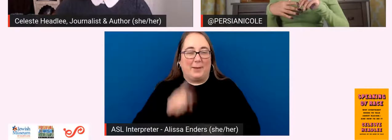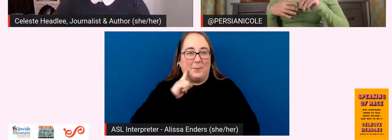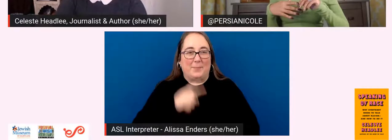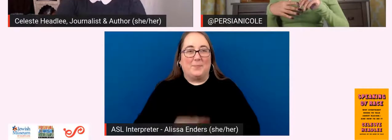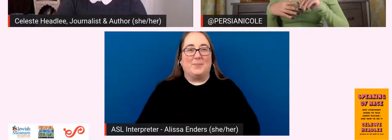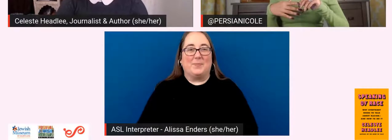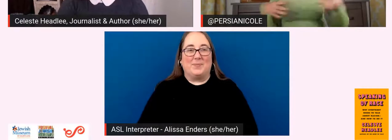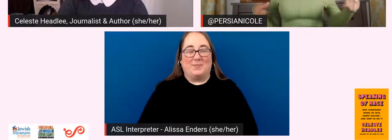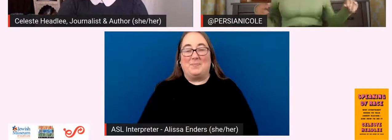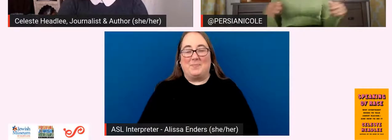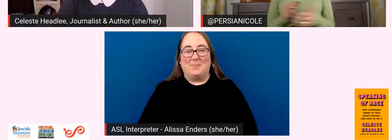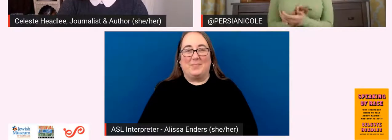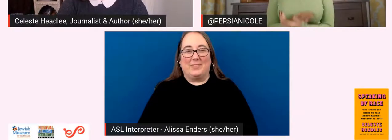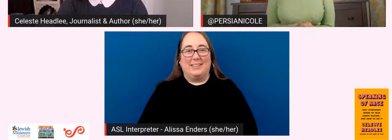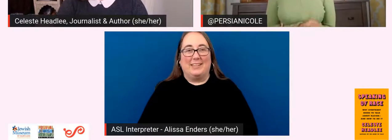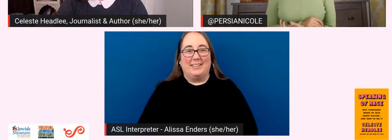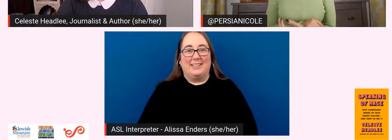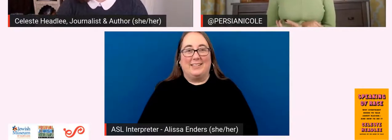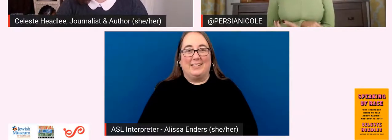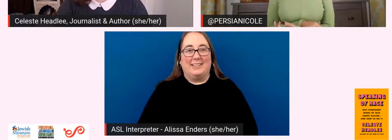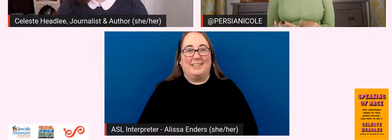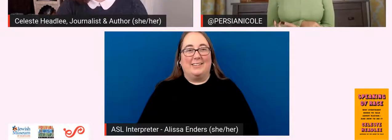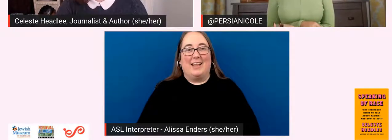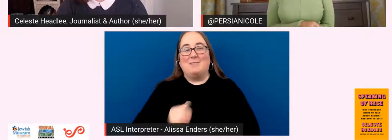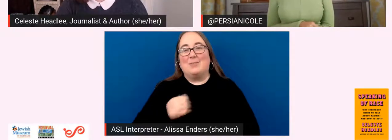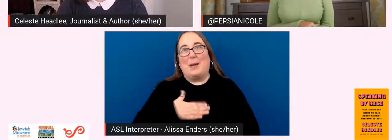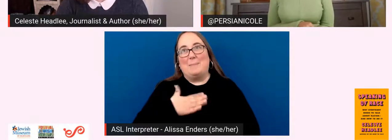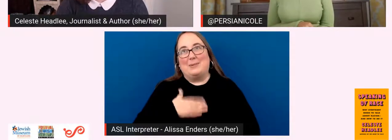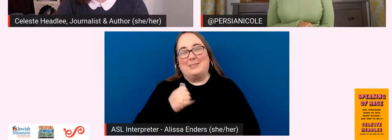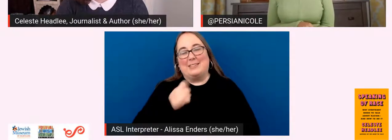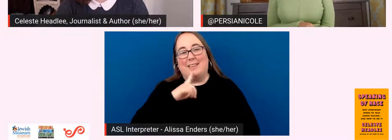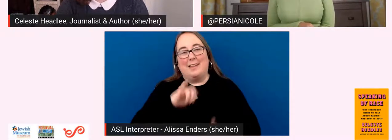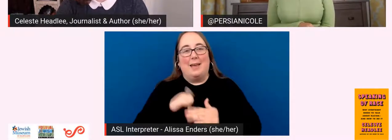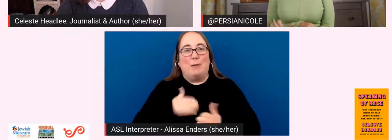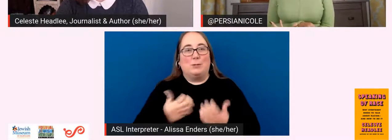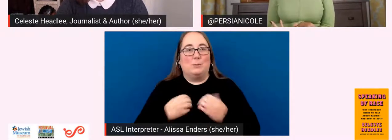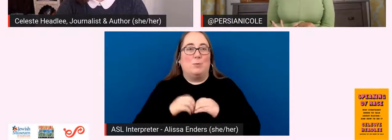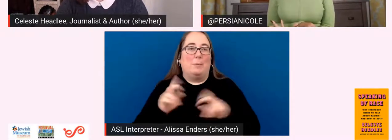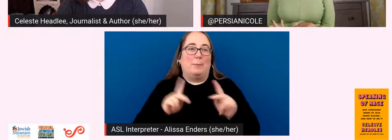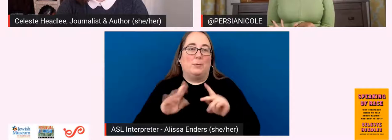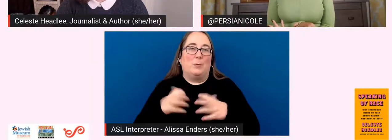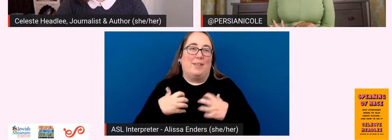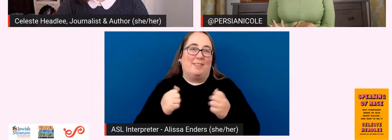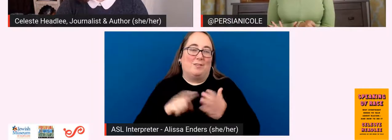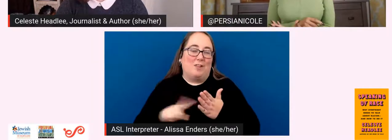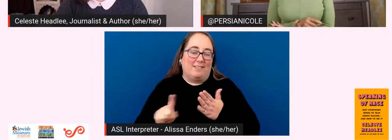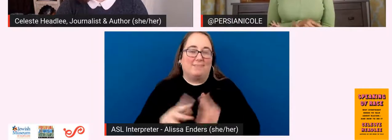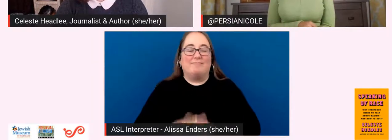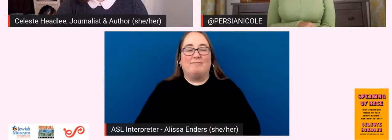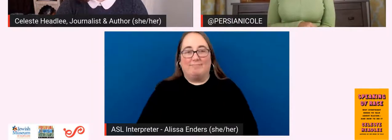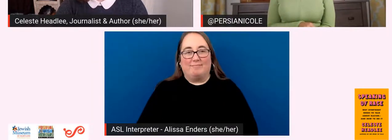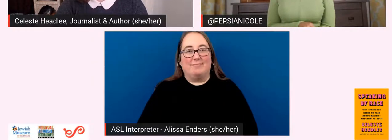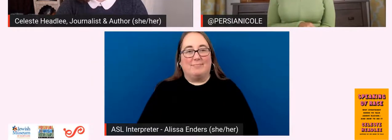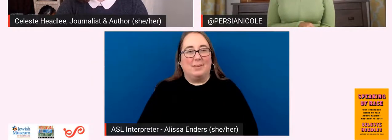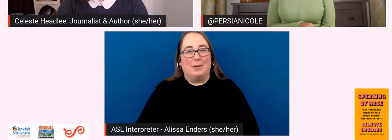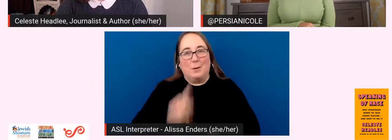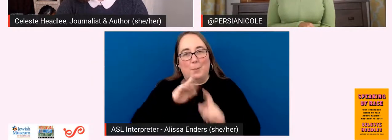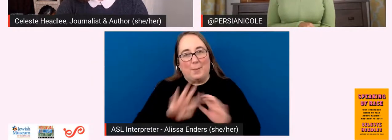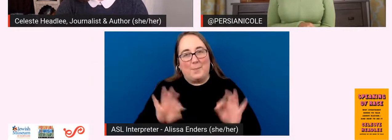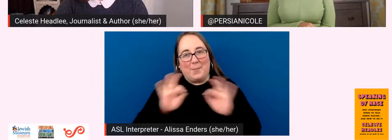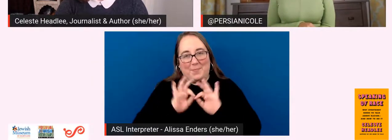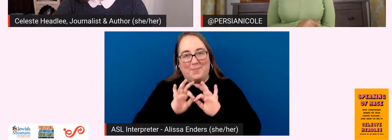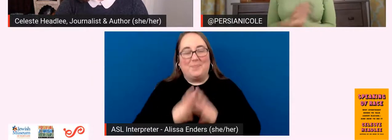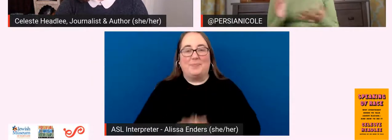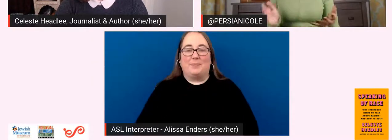I was muted during that lovely introduction. Okay. Yes, I'm so glad you said that. I wish more people would do health checks. Yeah. It's really important.